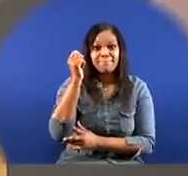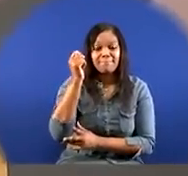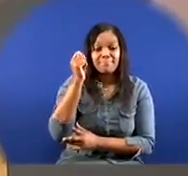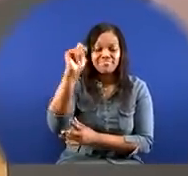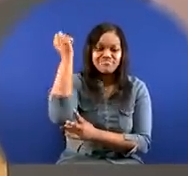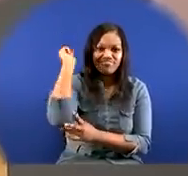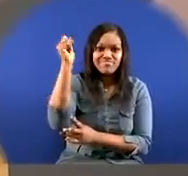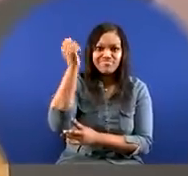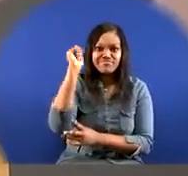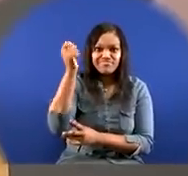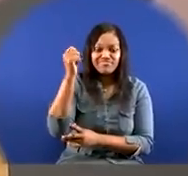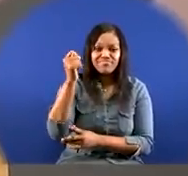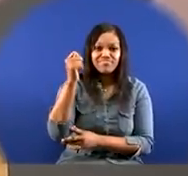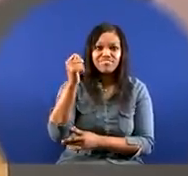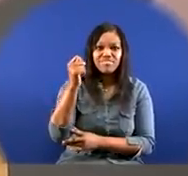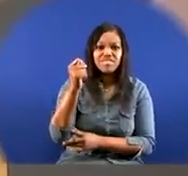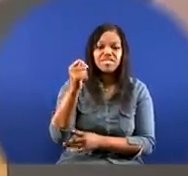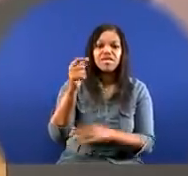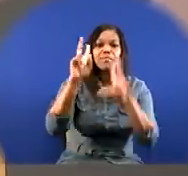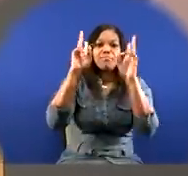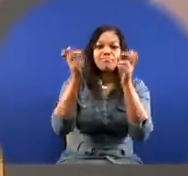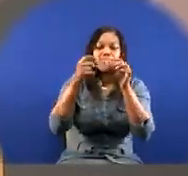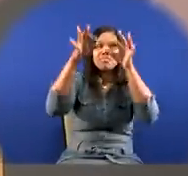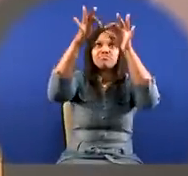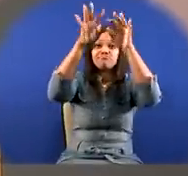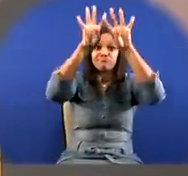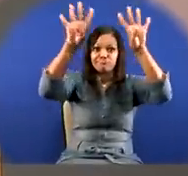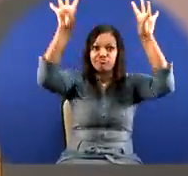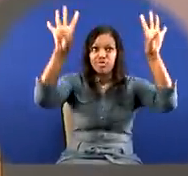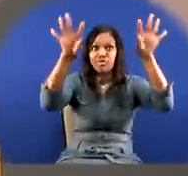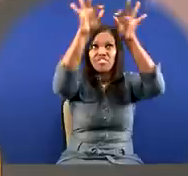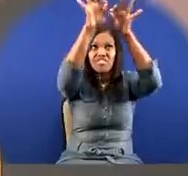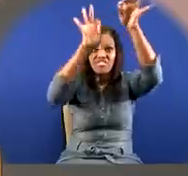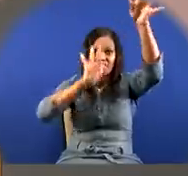The testimony of the torn curtain